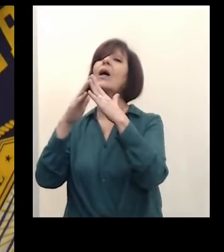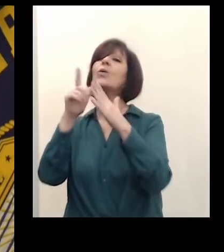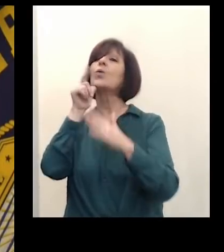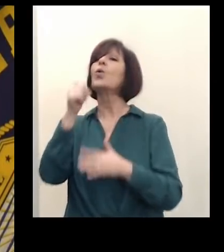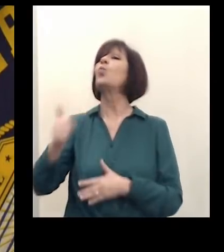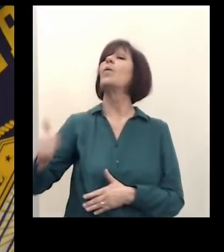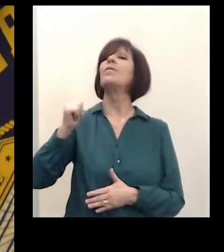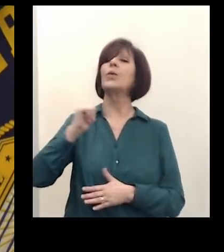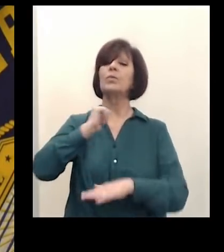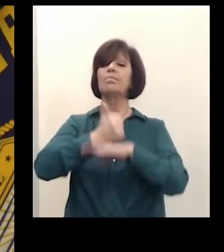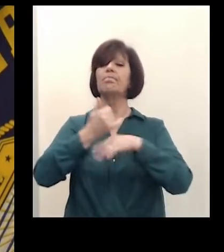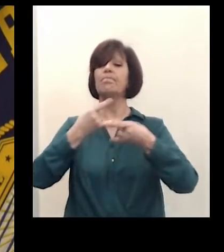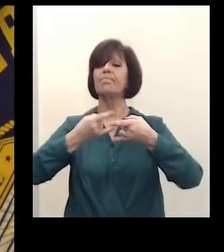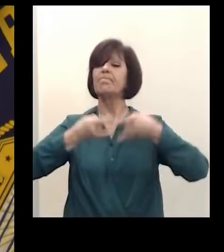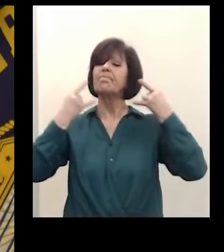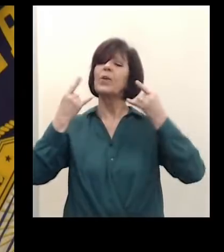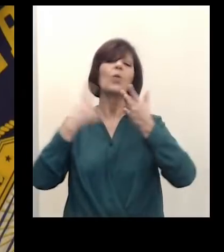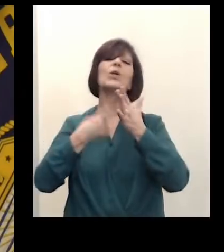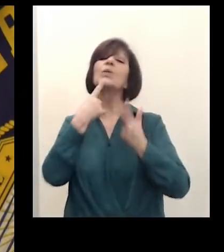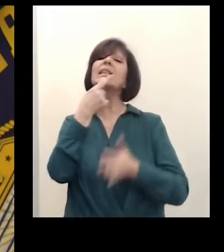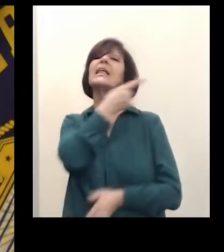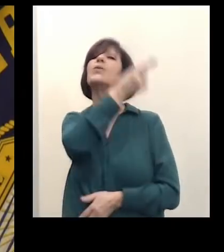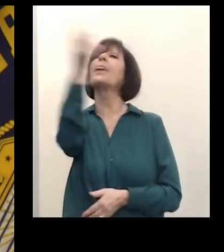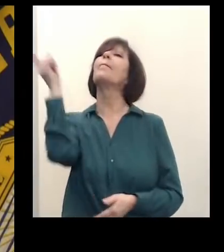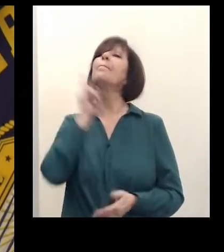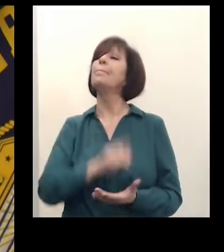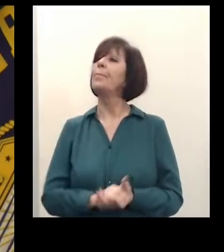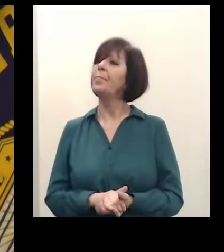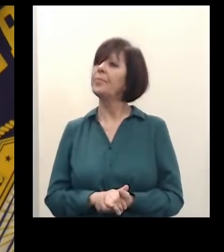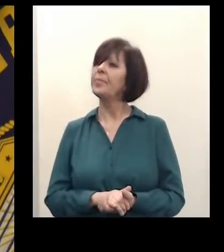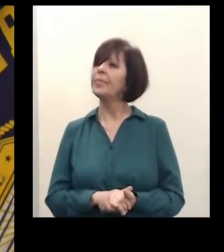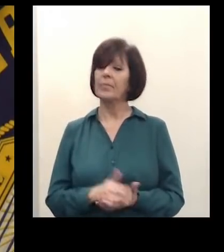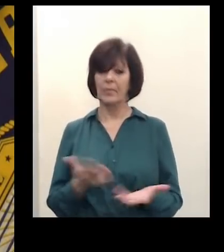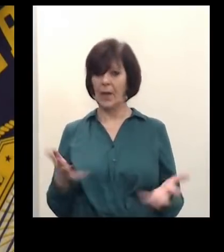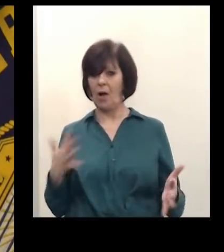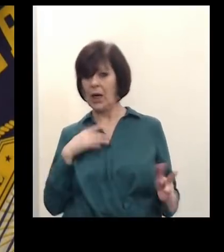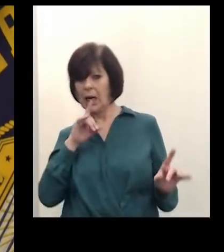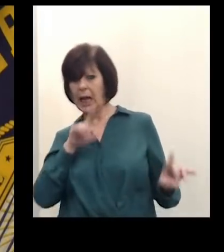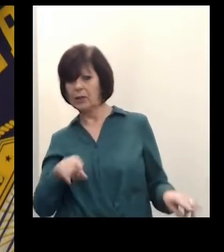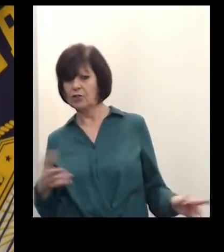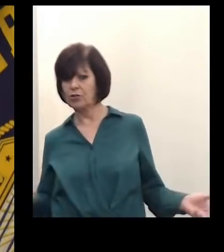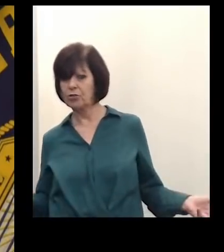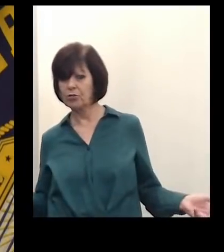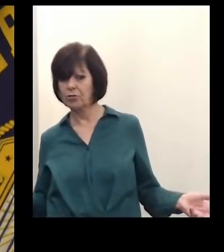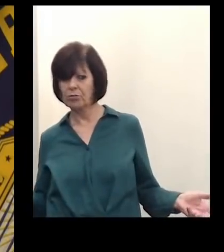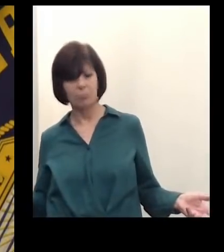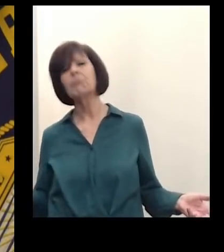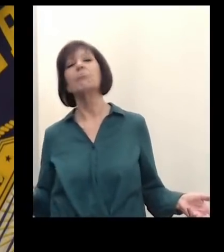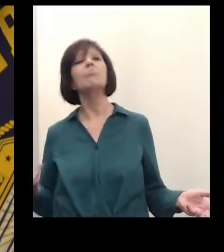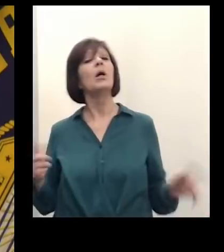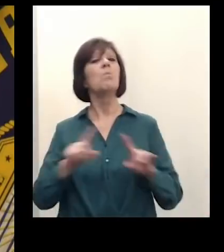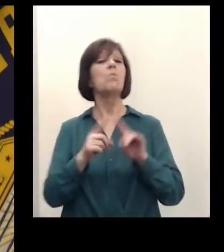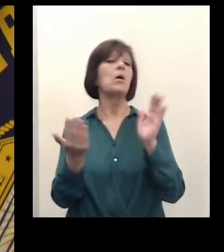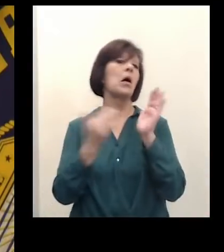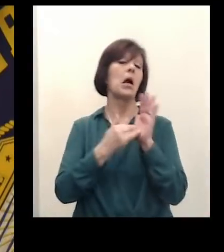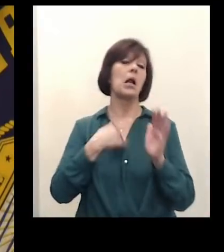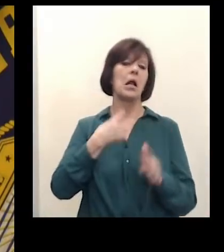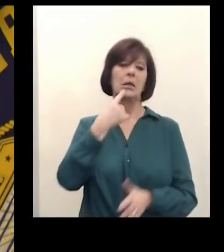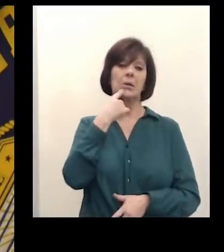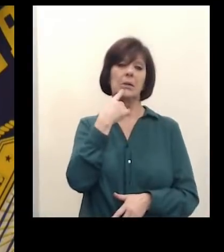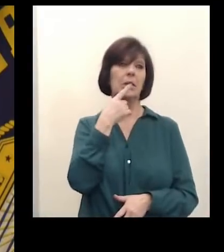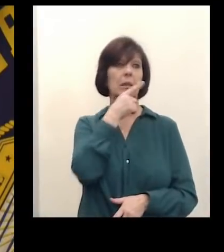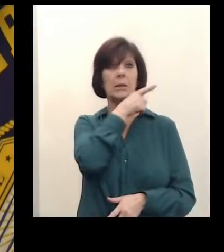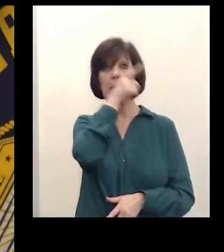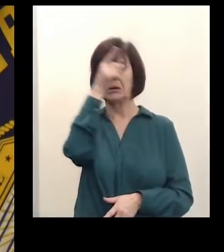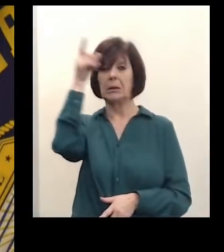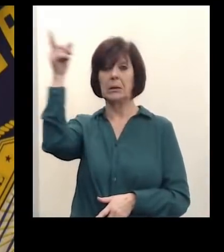mandates within their municipalities? I already answered that question, but I will note once again that these officials have